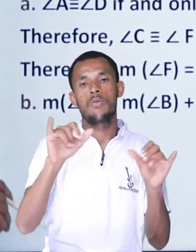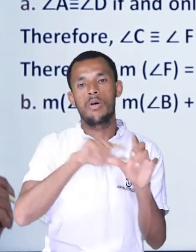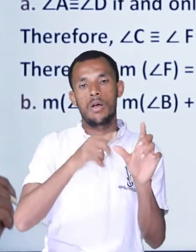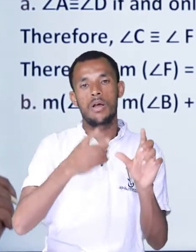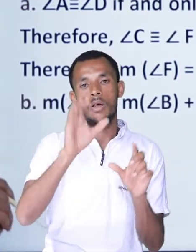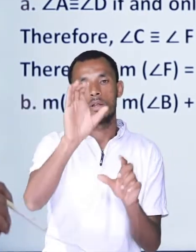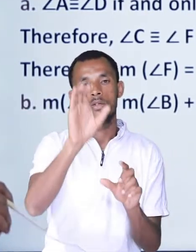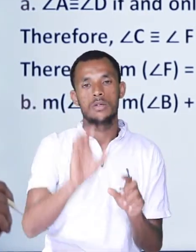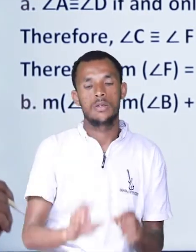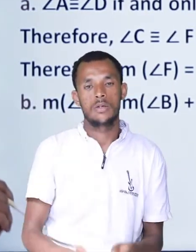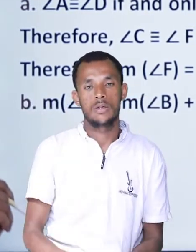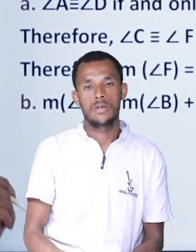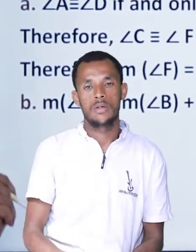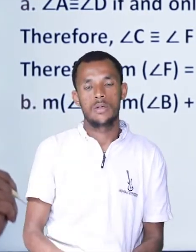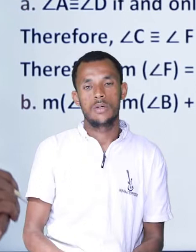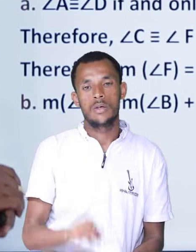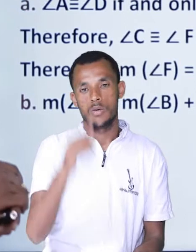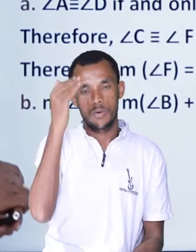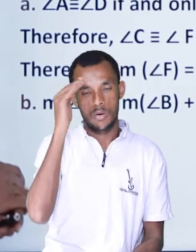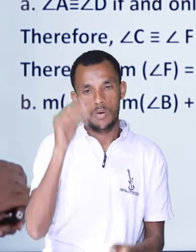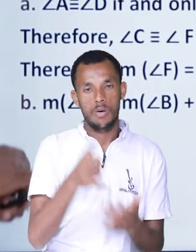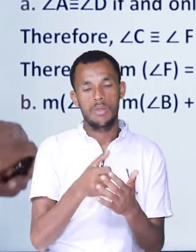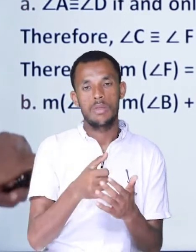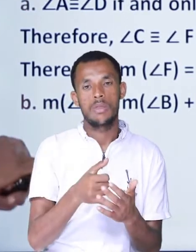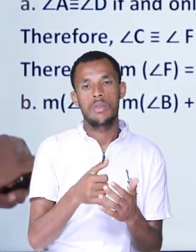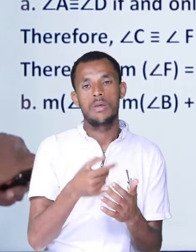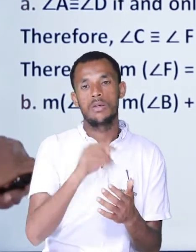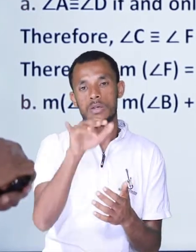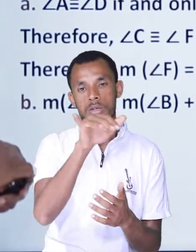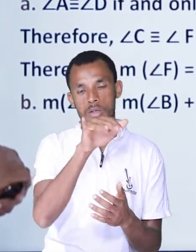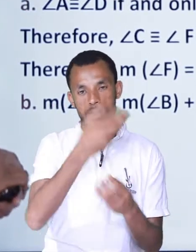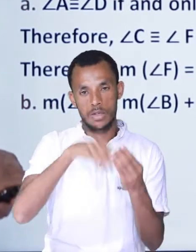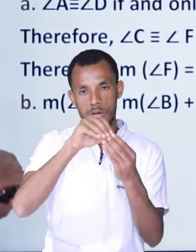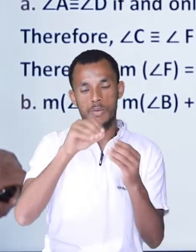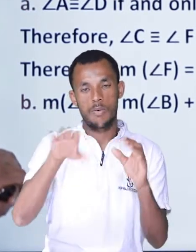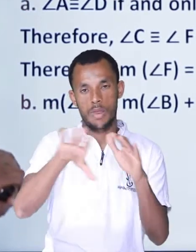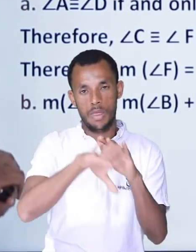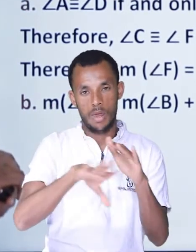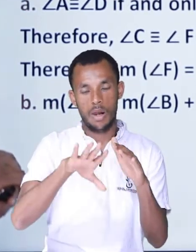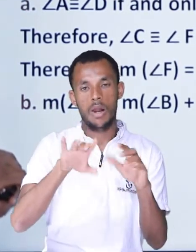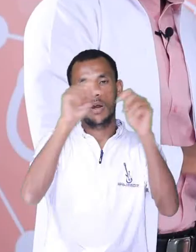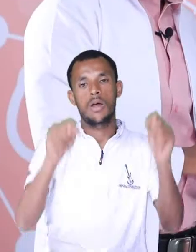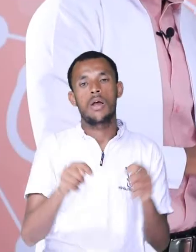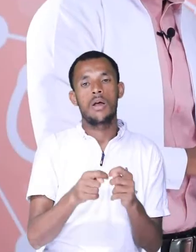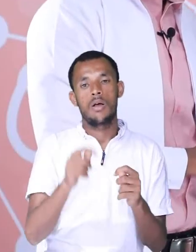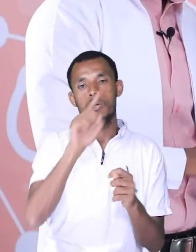angle C. As you know it before, the sum of interior angles of the triangle